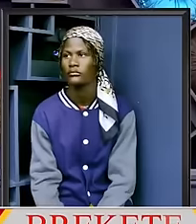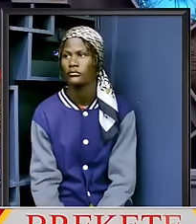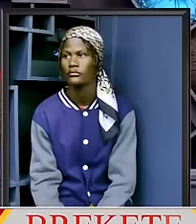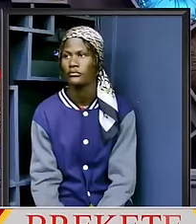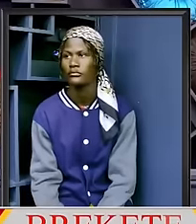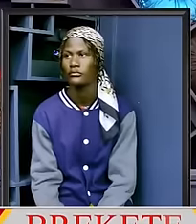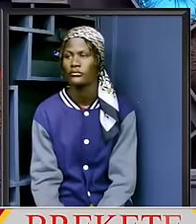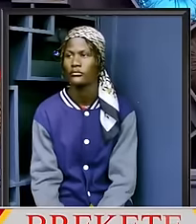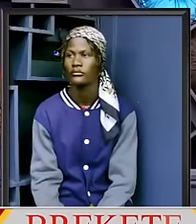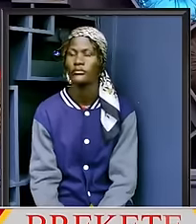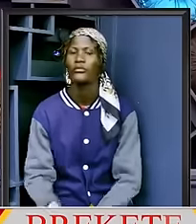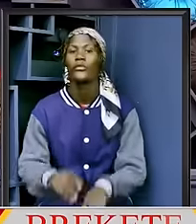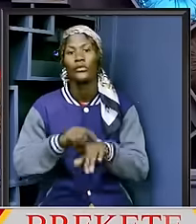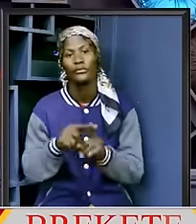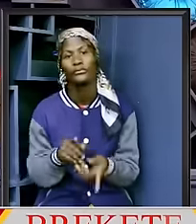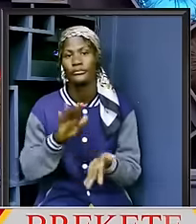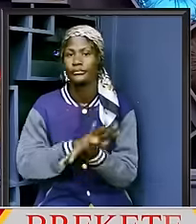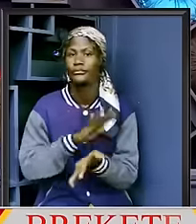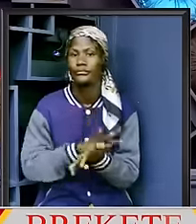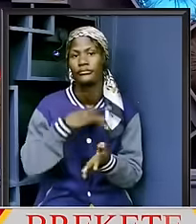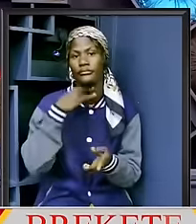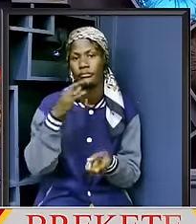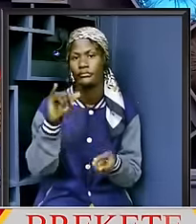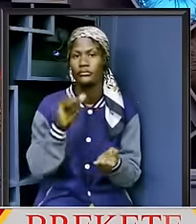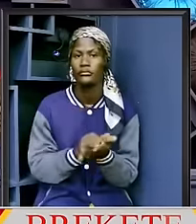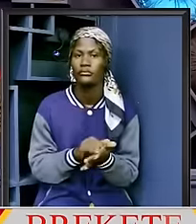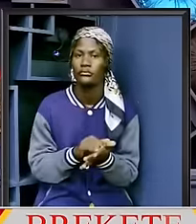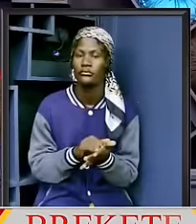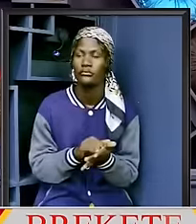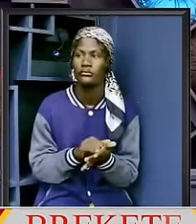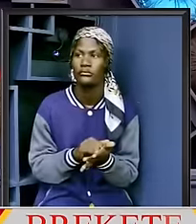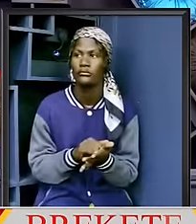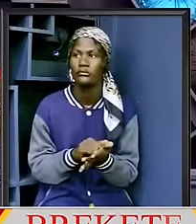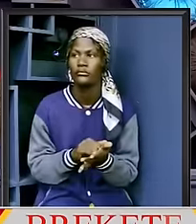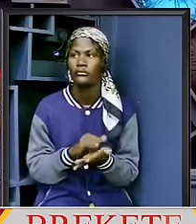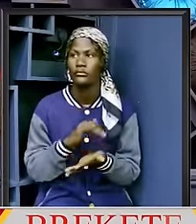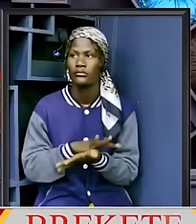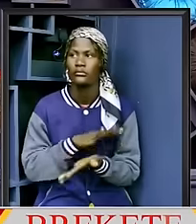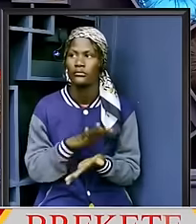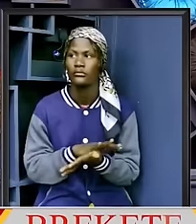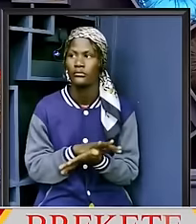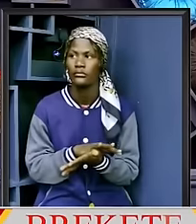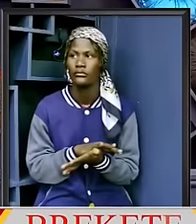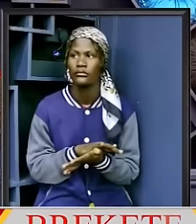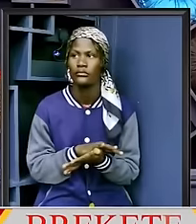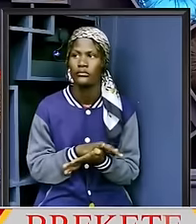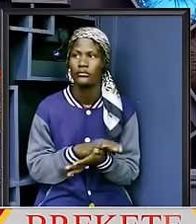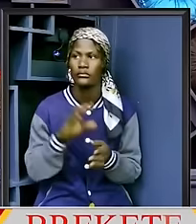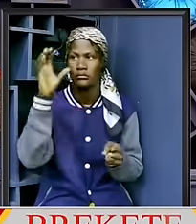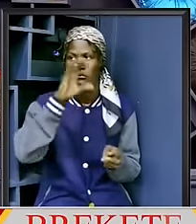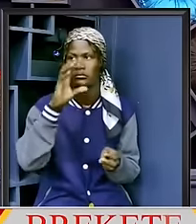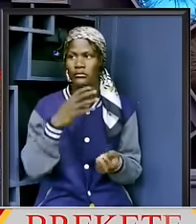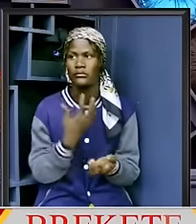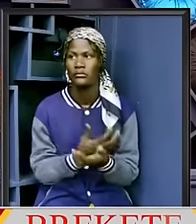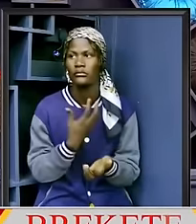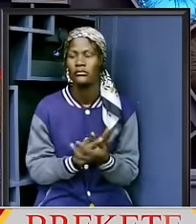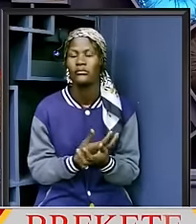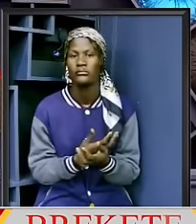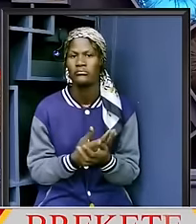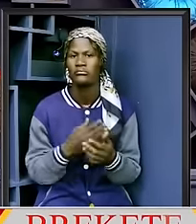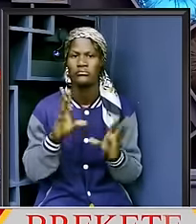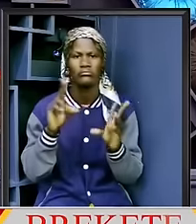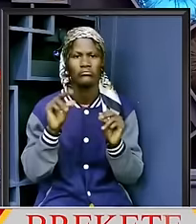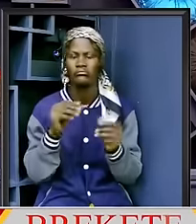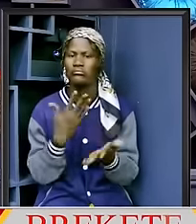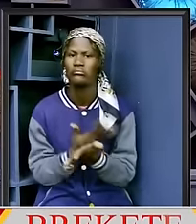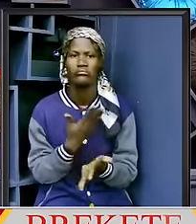But from the statement, when you see, they show you statement. Yes, I saw. You see money for any of those accounts? No, we went there, no